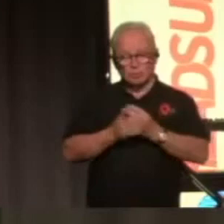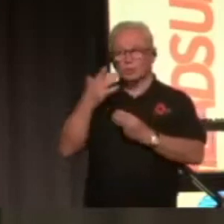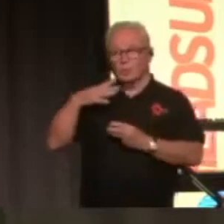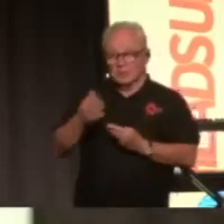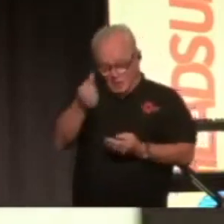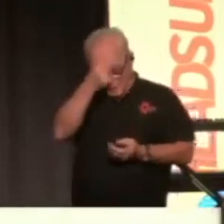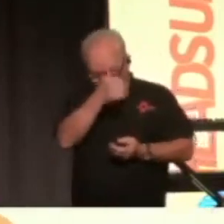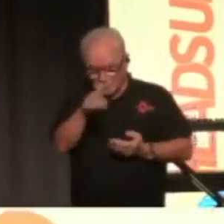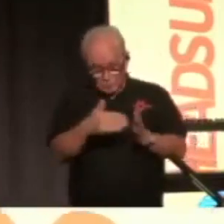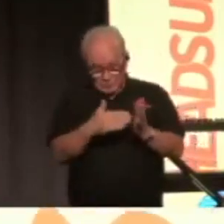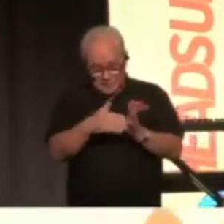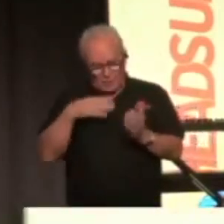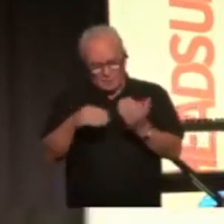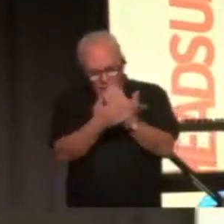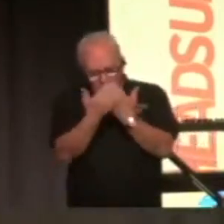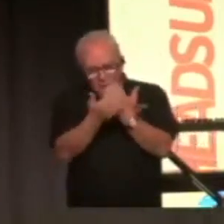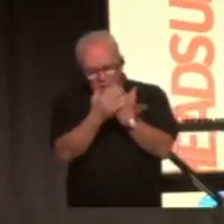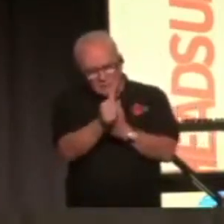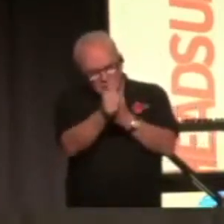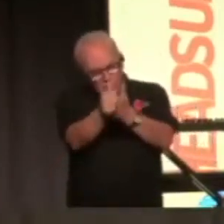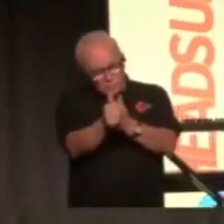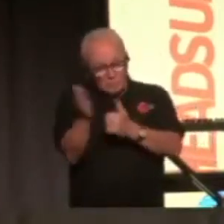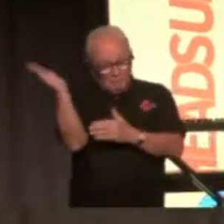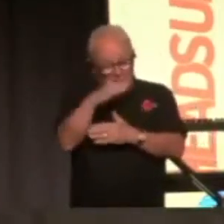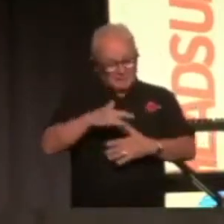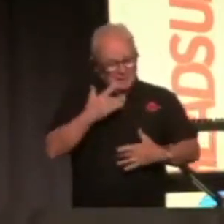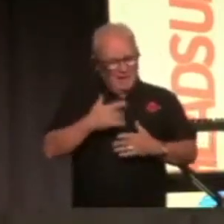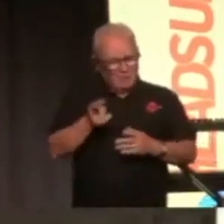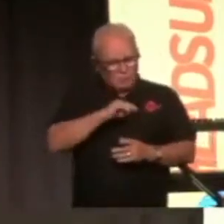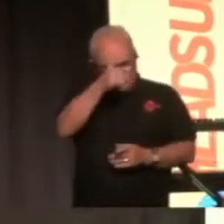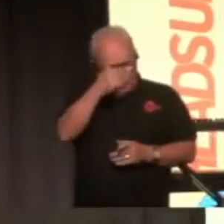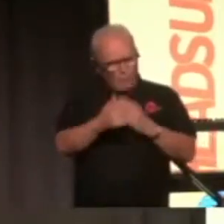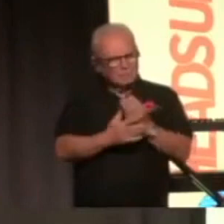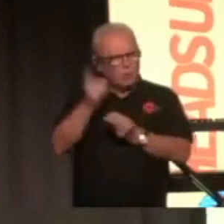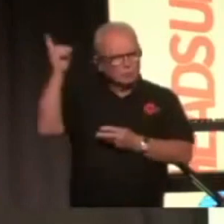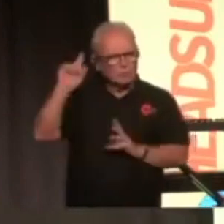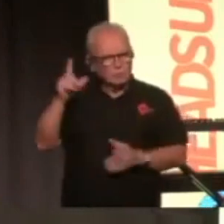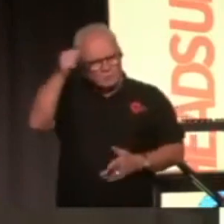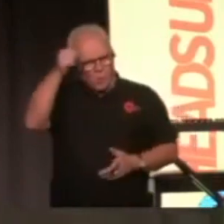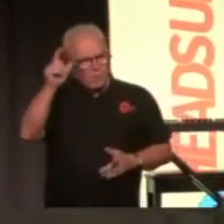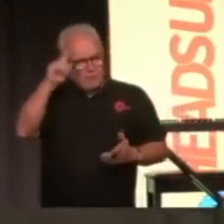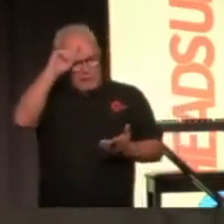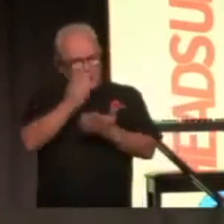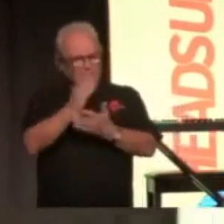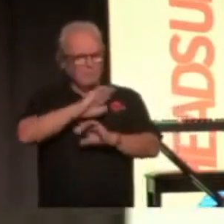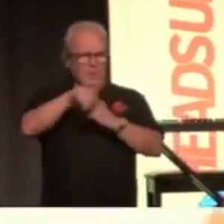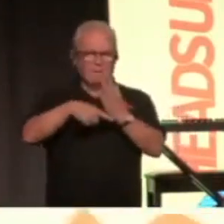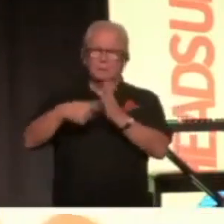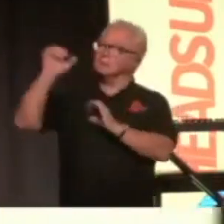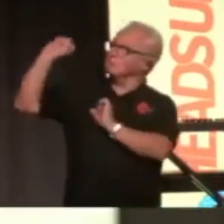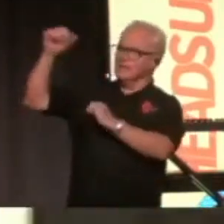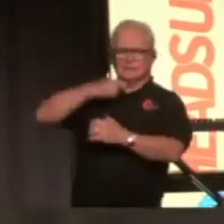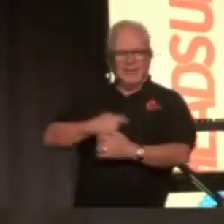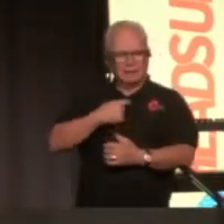with what you know about him. Come on, what do you know about God? What do you believe about his nature, his character,